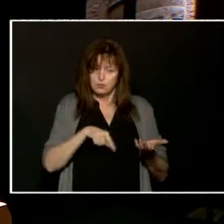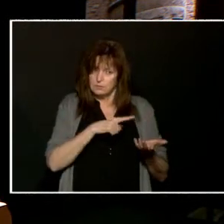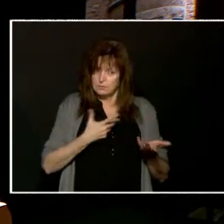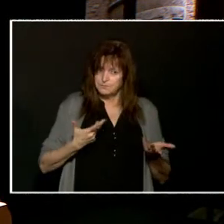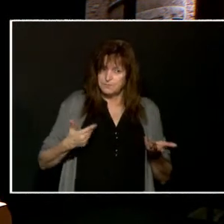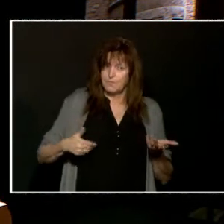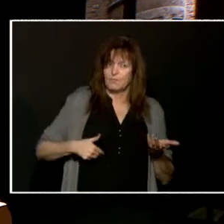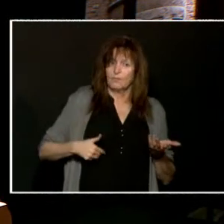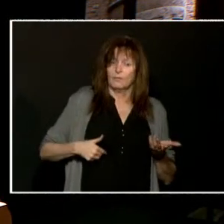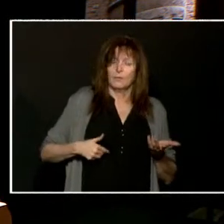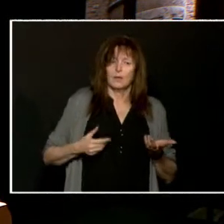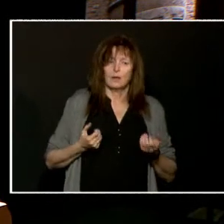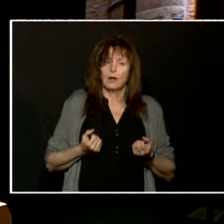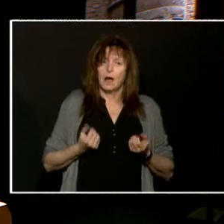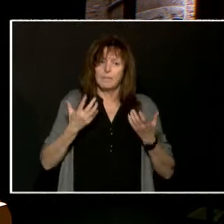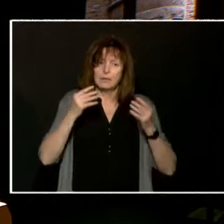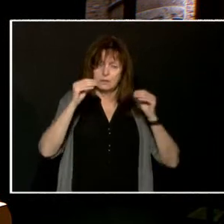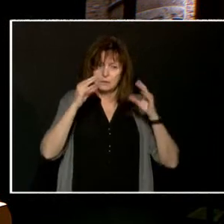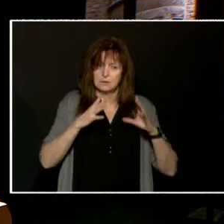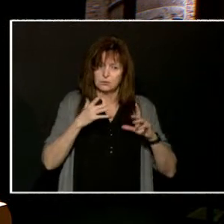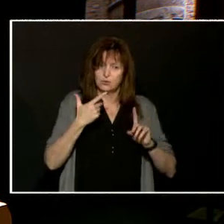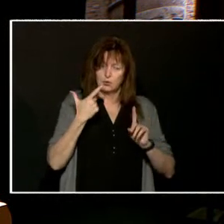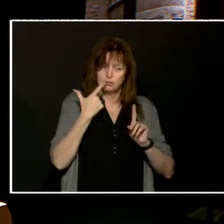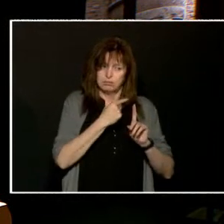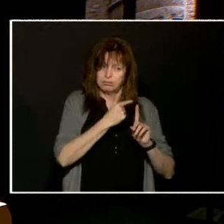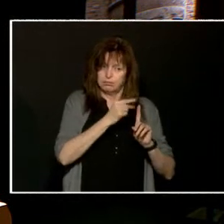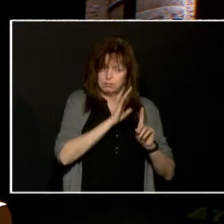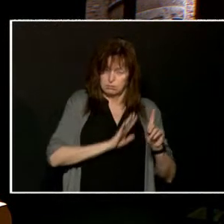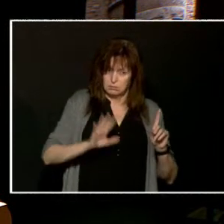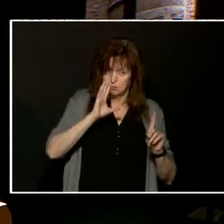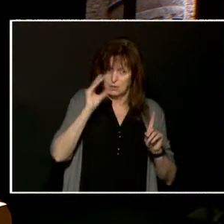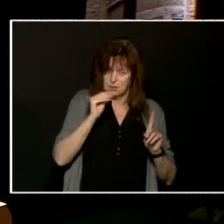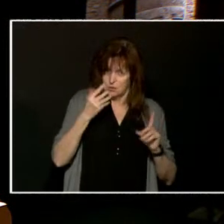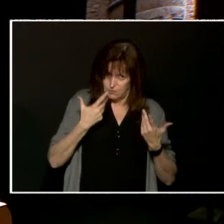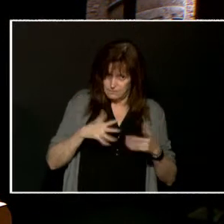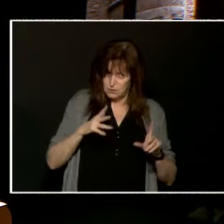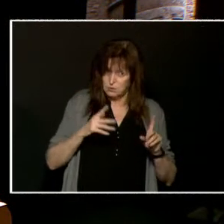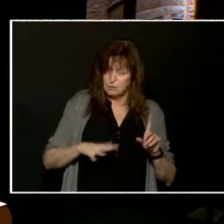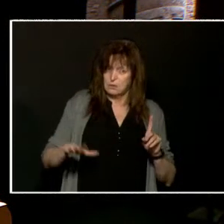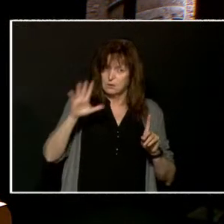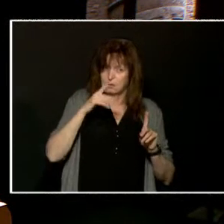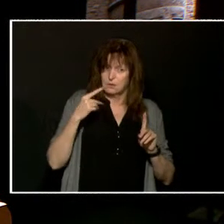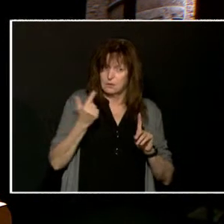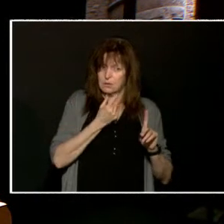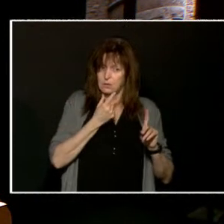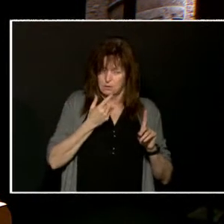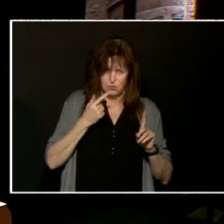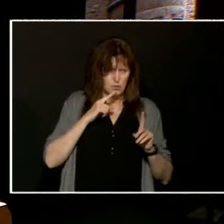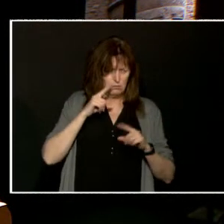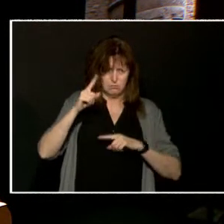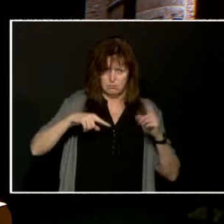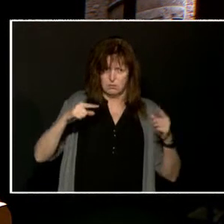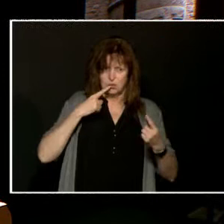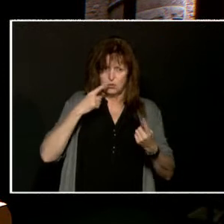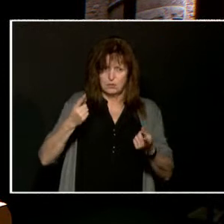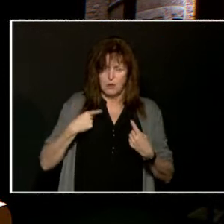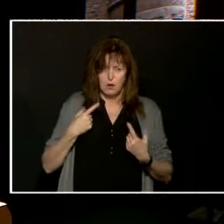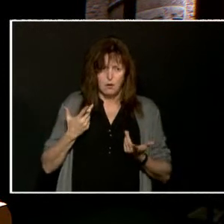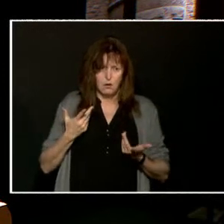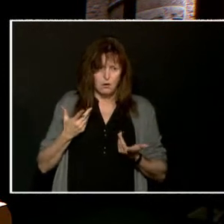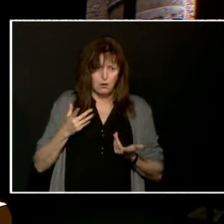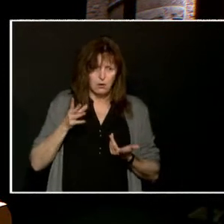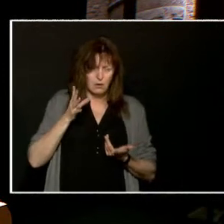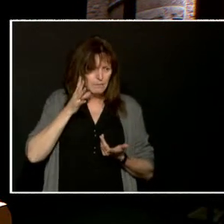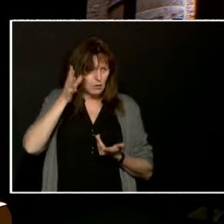been vaccinated? I know there are really mixed responses amongst parents, teachers, and students